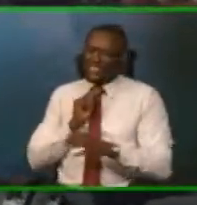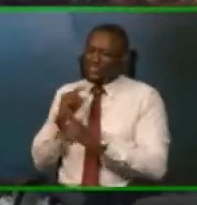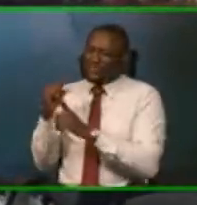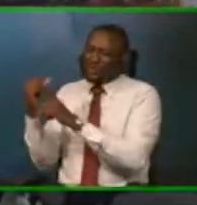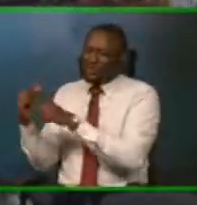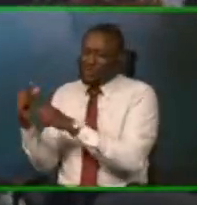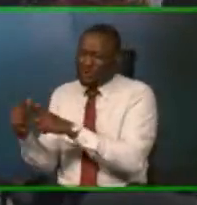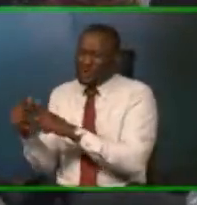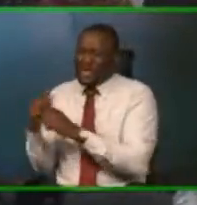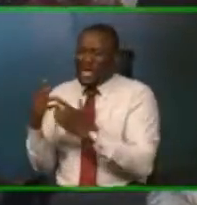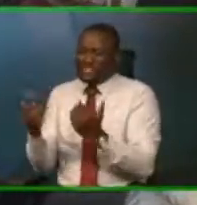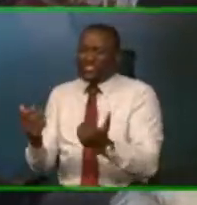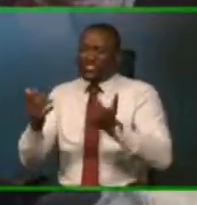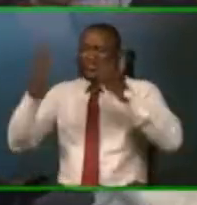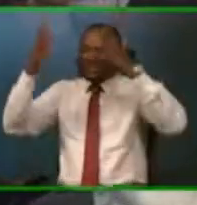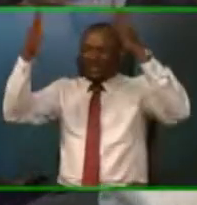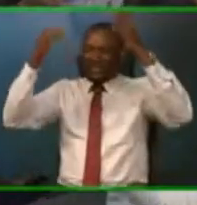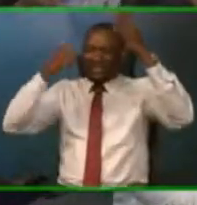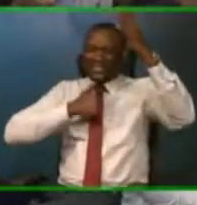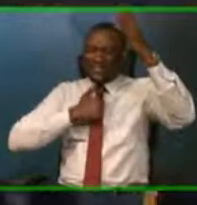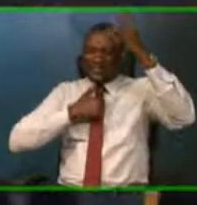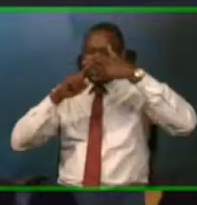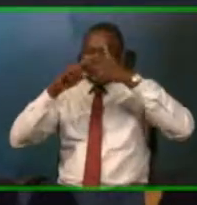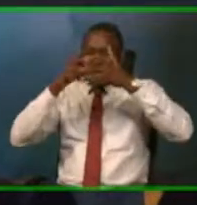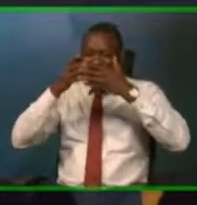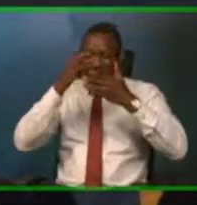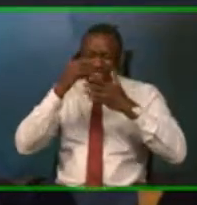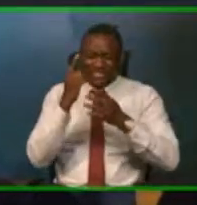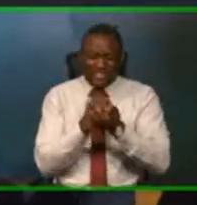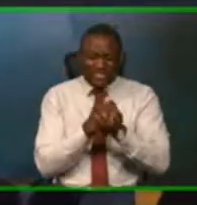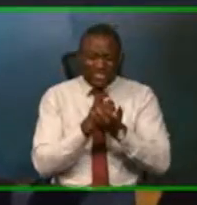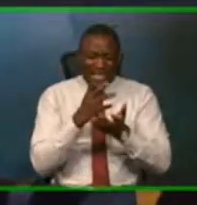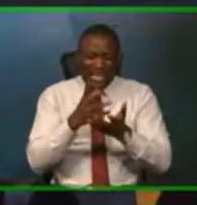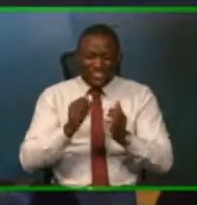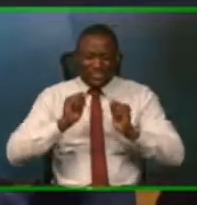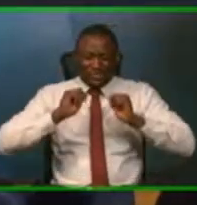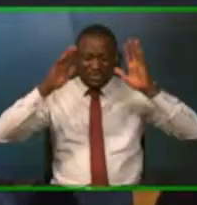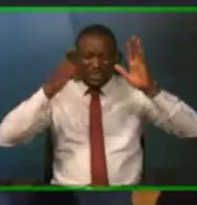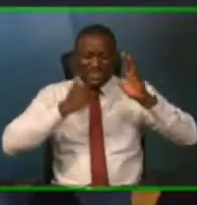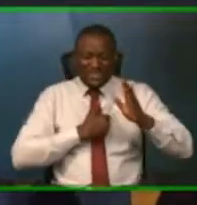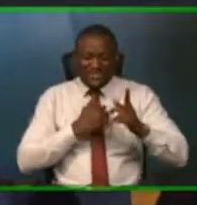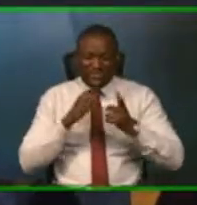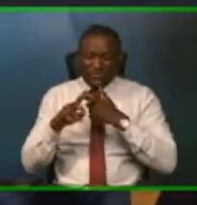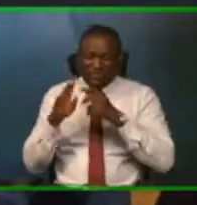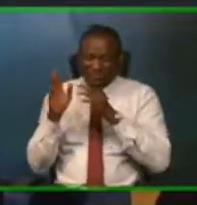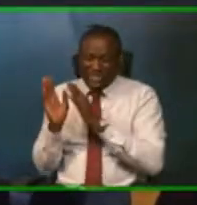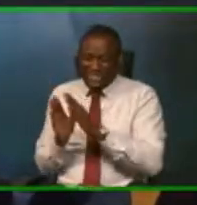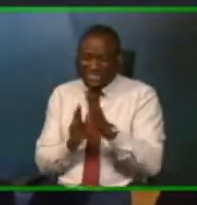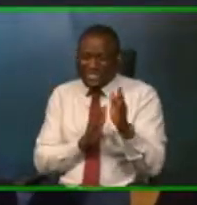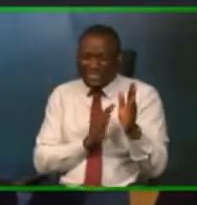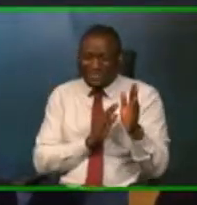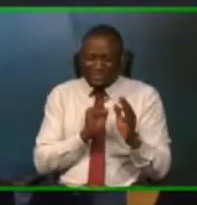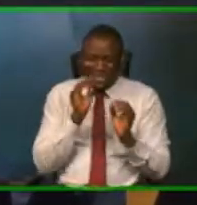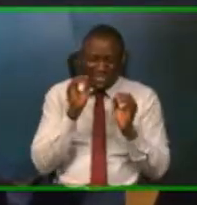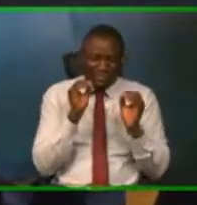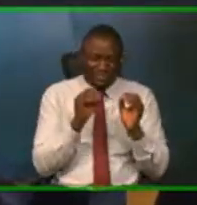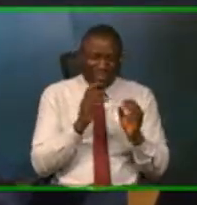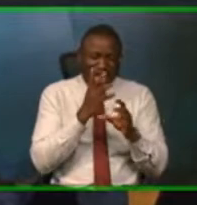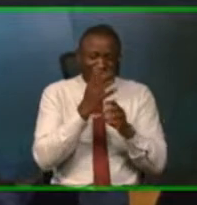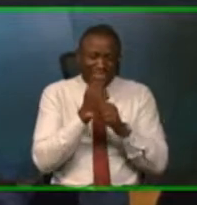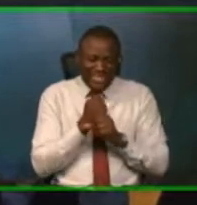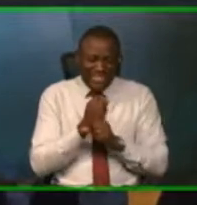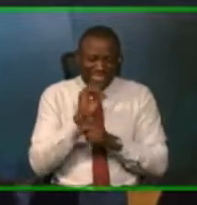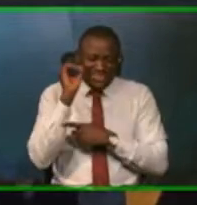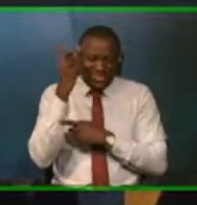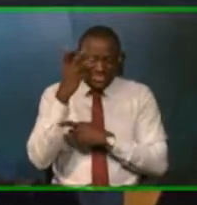word. I submit myself to learn doctrine. I submit myself to be methodically mentored. I obtain